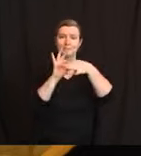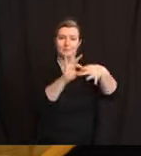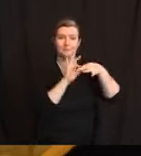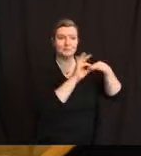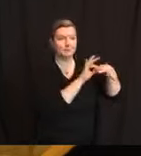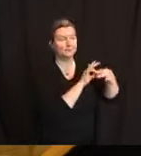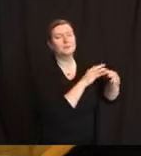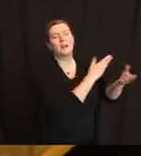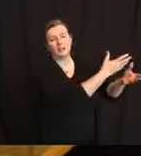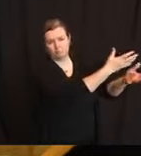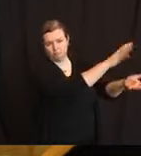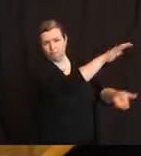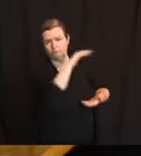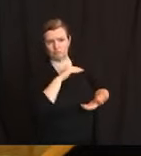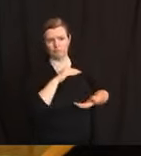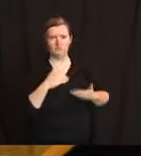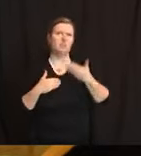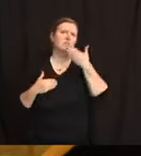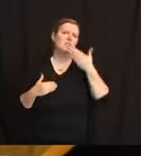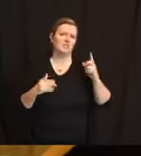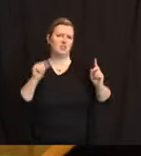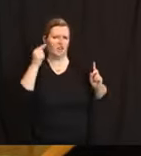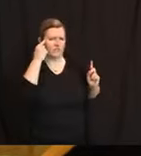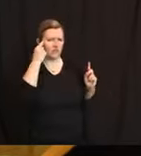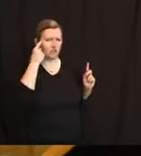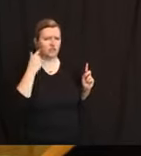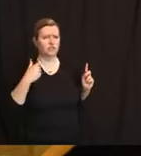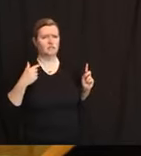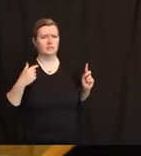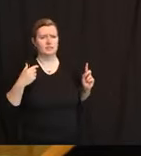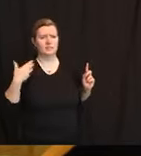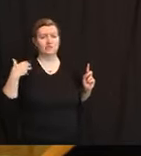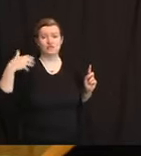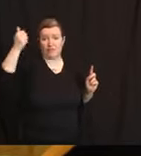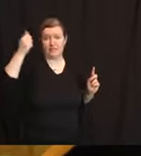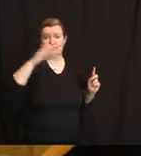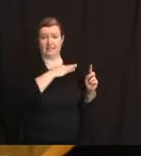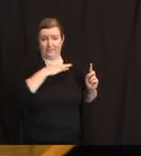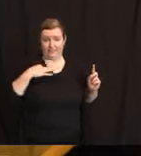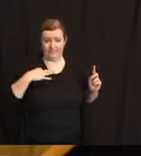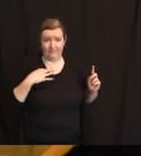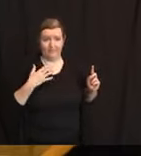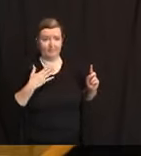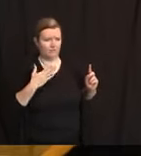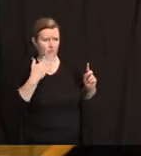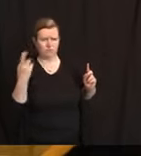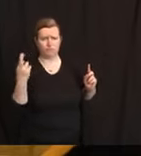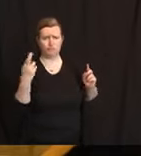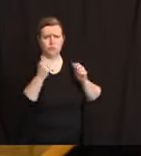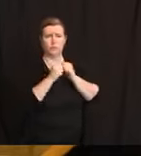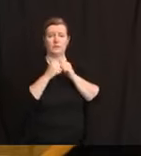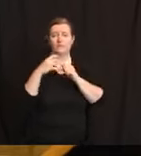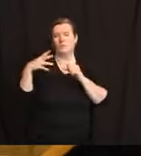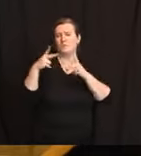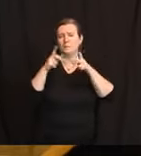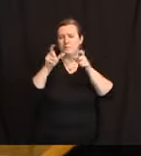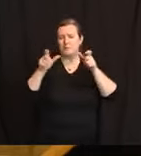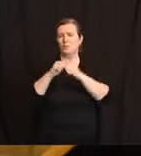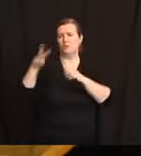and our chief of staff, his chief of staff had with DC, we got more than our share, including things